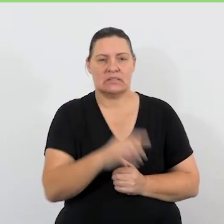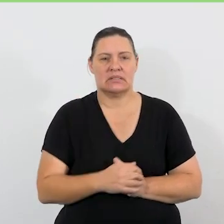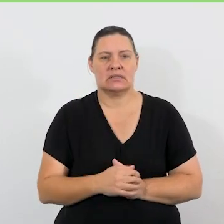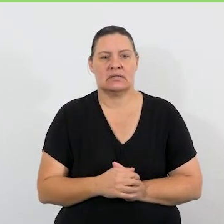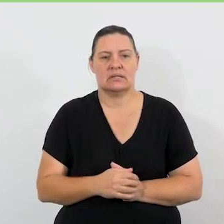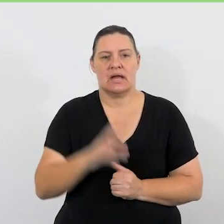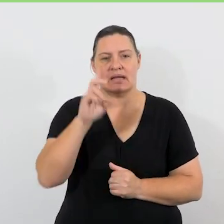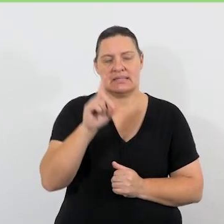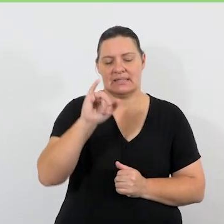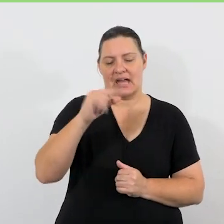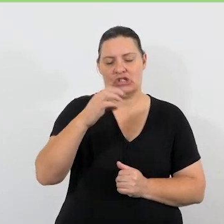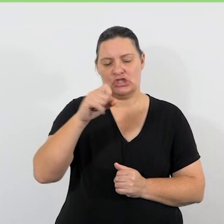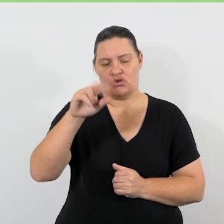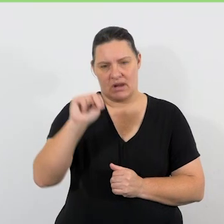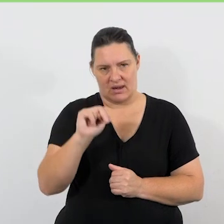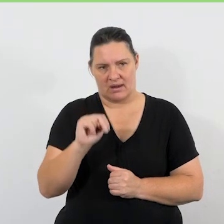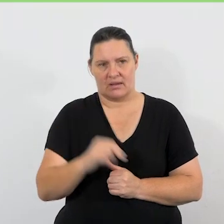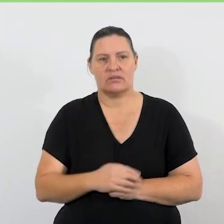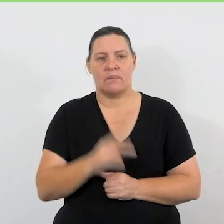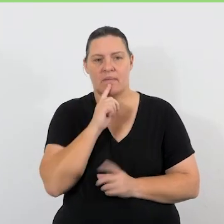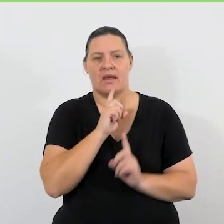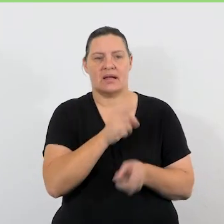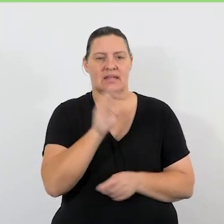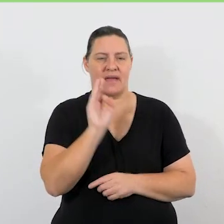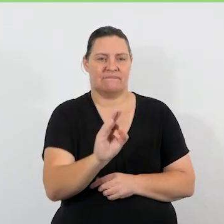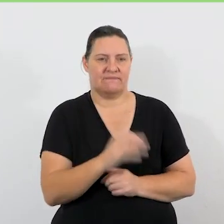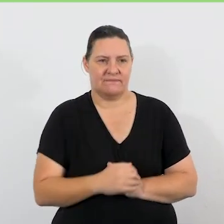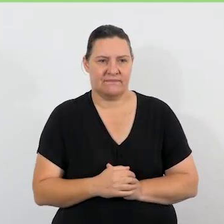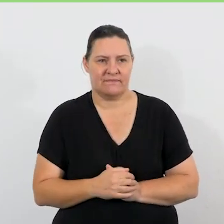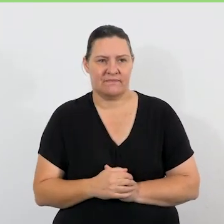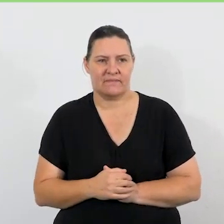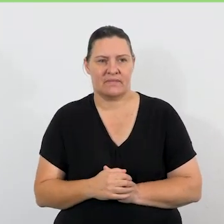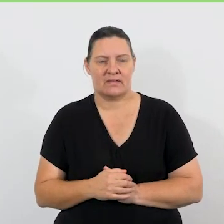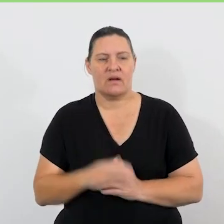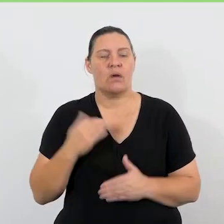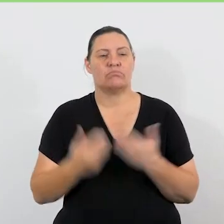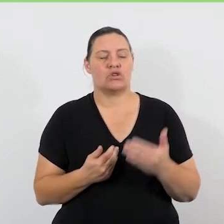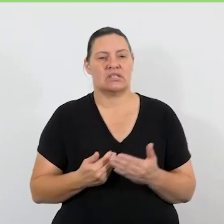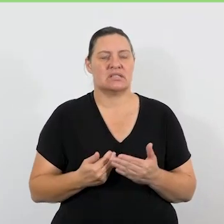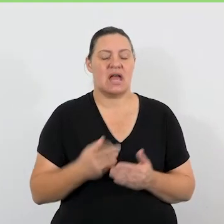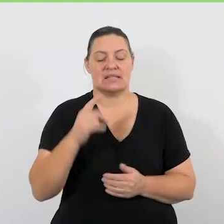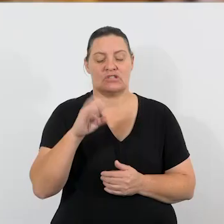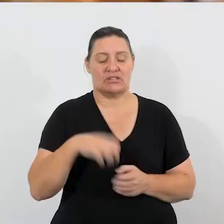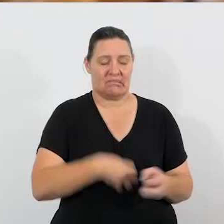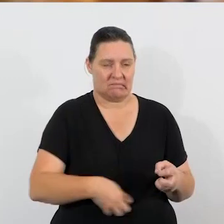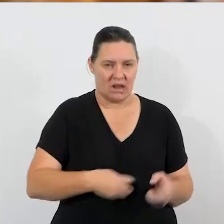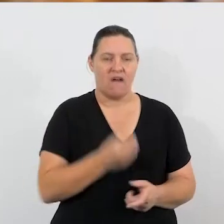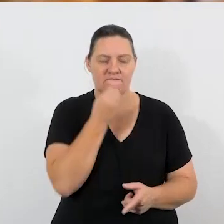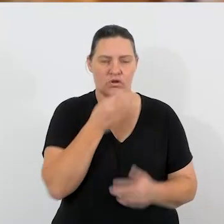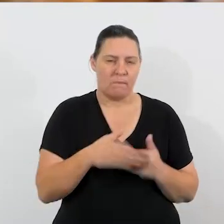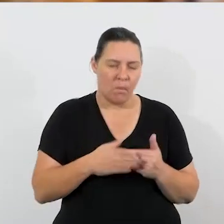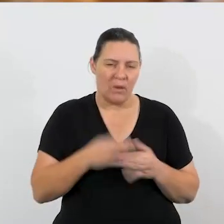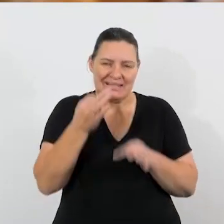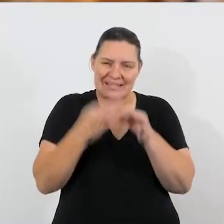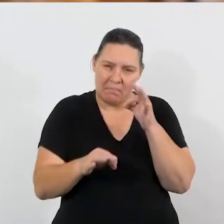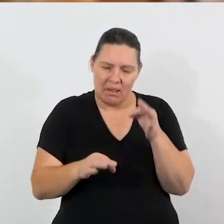called digestion. So the correct answer is F. The process of digestion is when you're breaking food